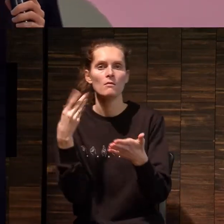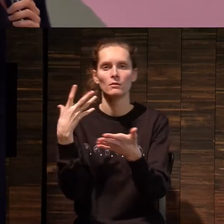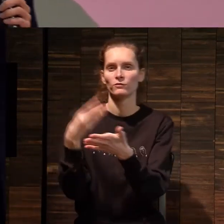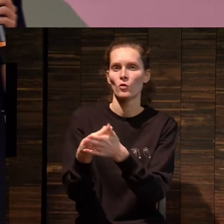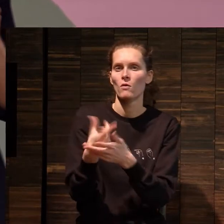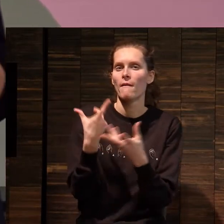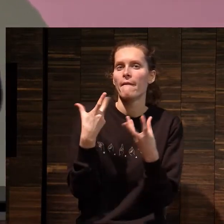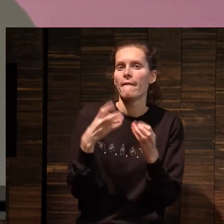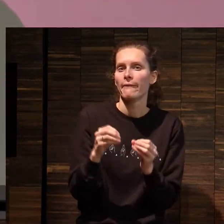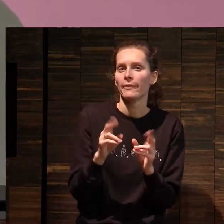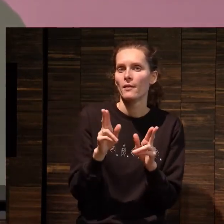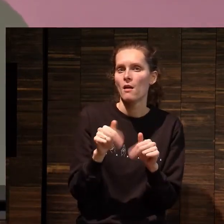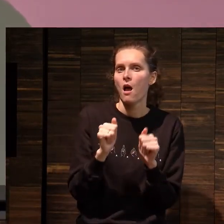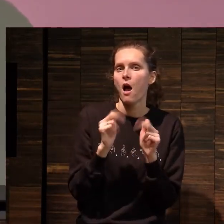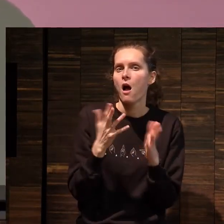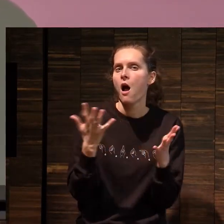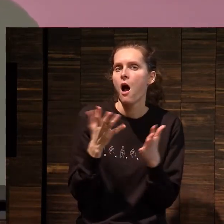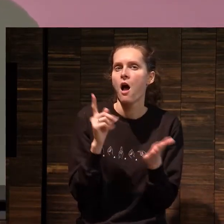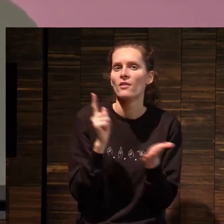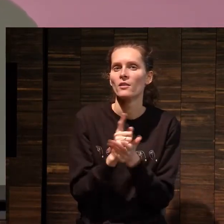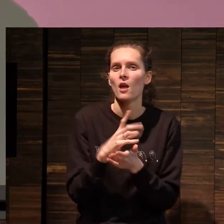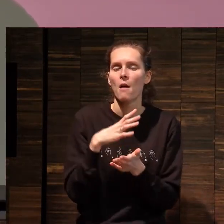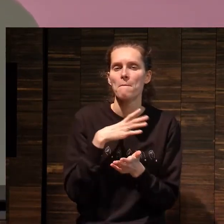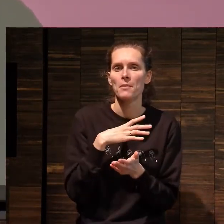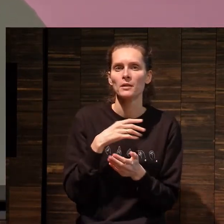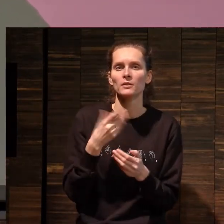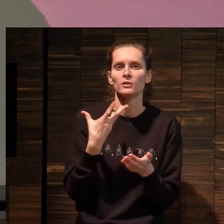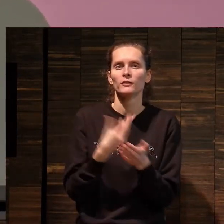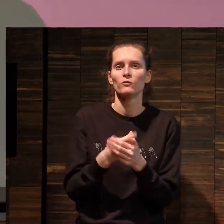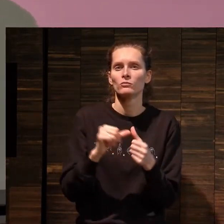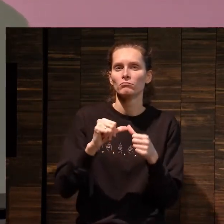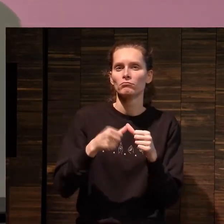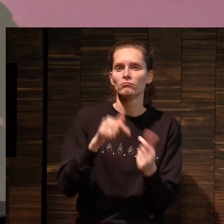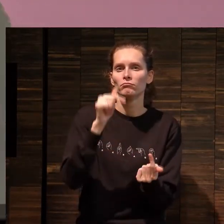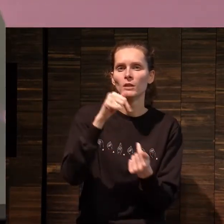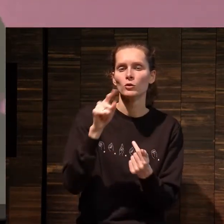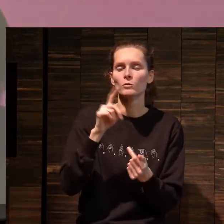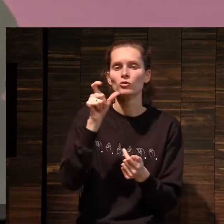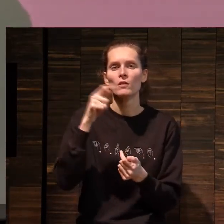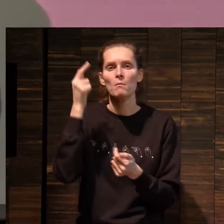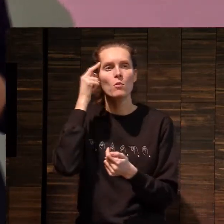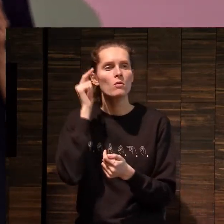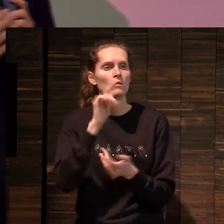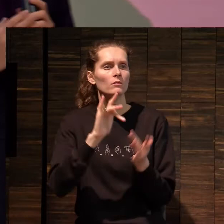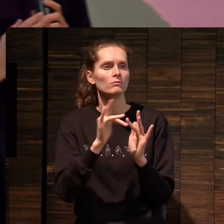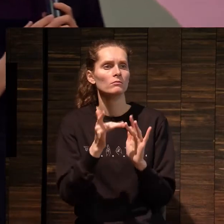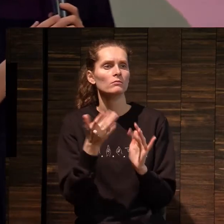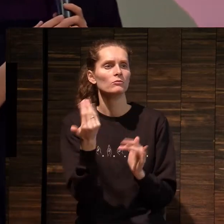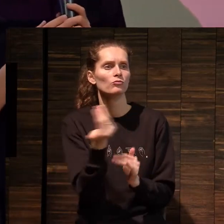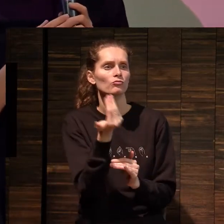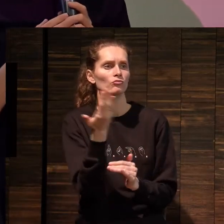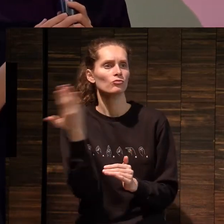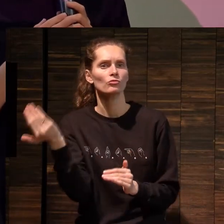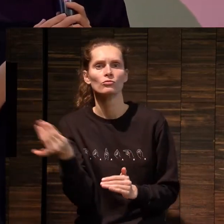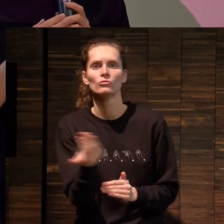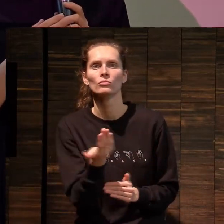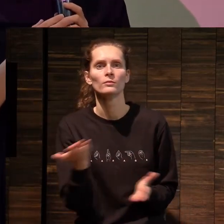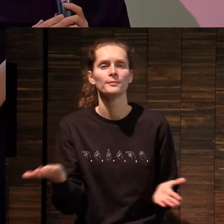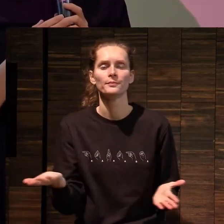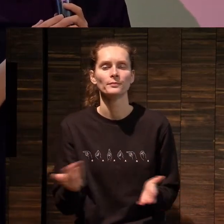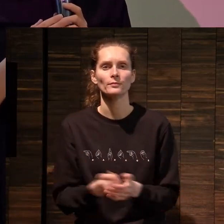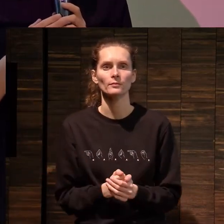How can you transmit the idea of the bank? What identity, what